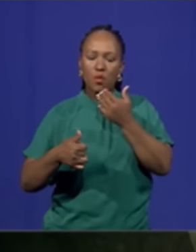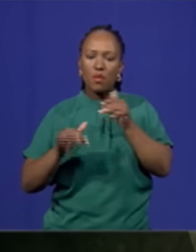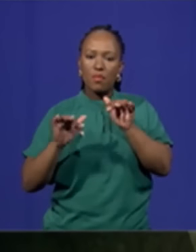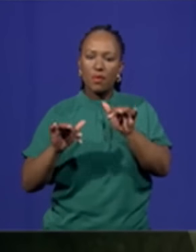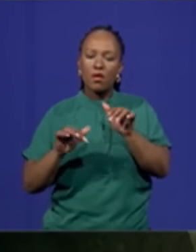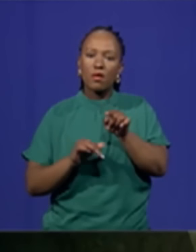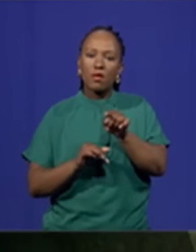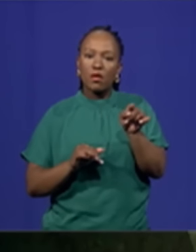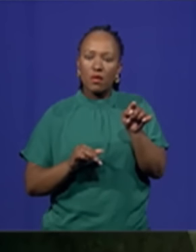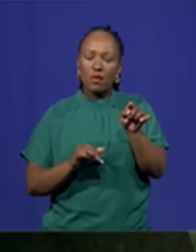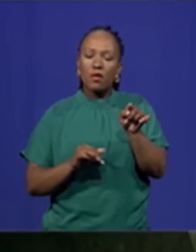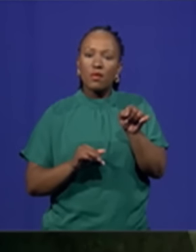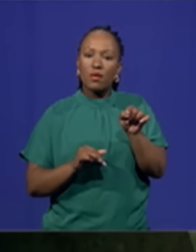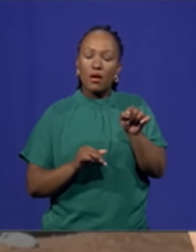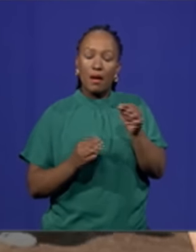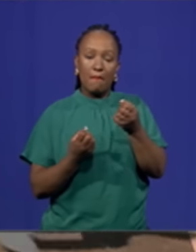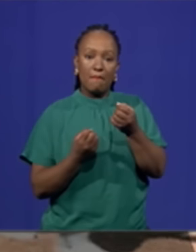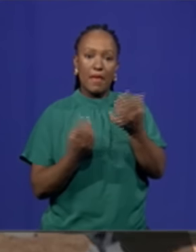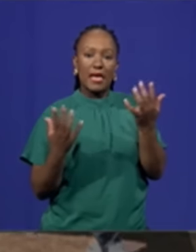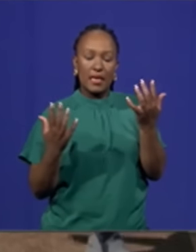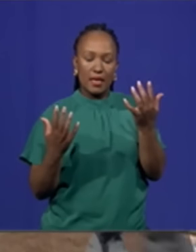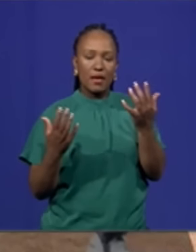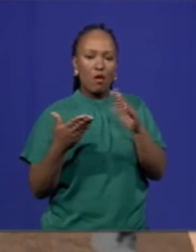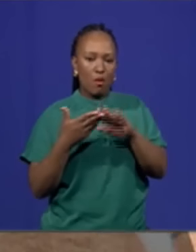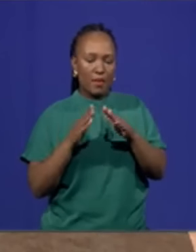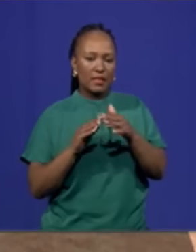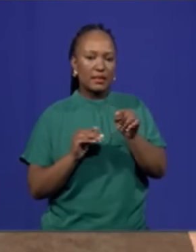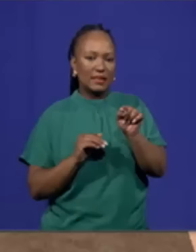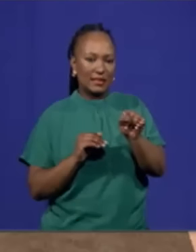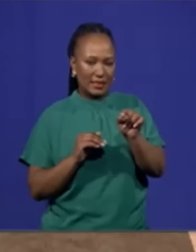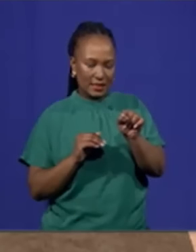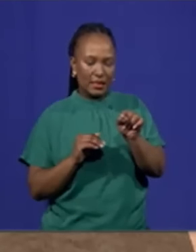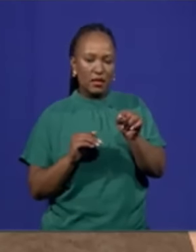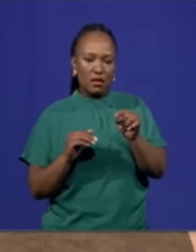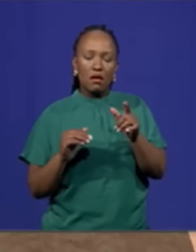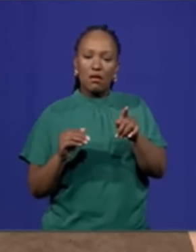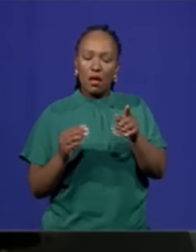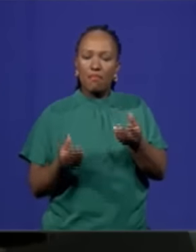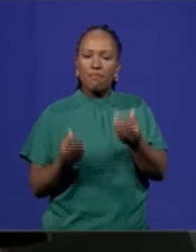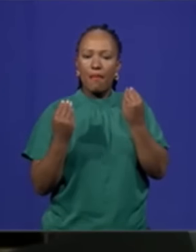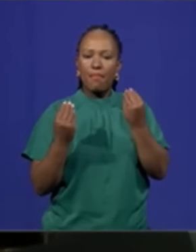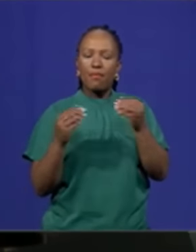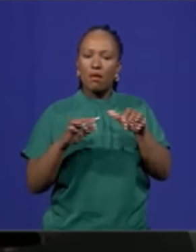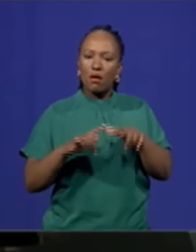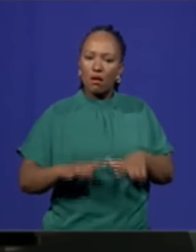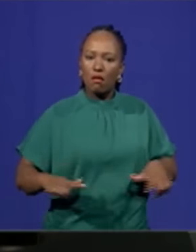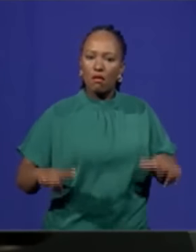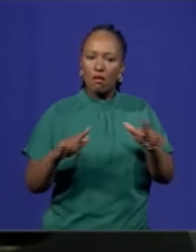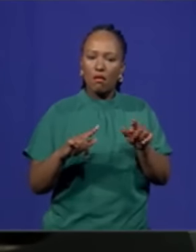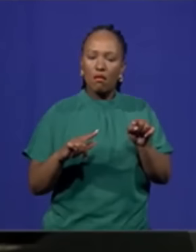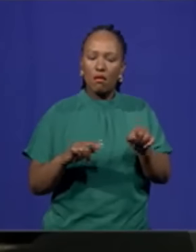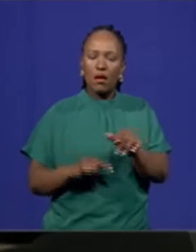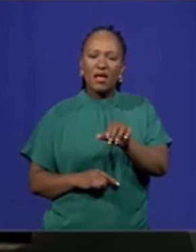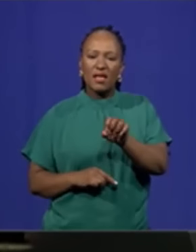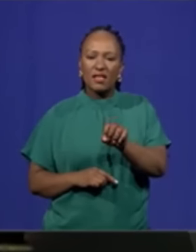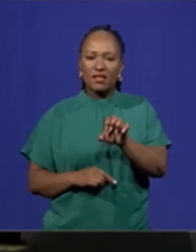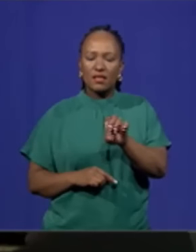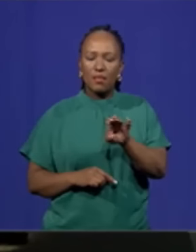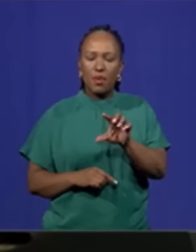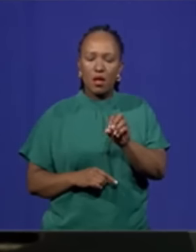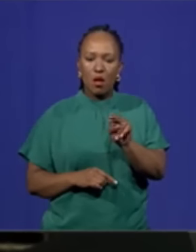leng 89. Lefatshe le tlile go laolwa ke mokgatlho wa dithoto tsa baagi o tlhomilweng wa kwa Sebilong Communal